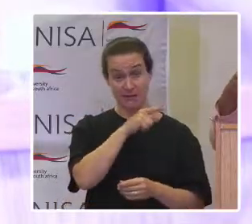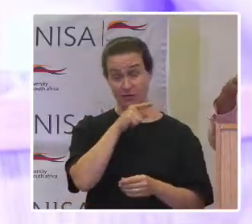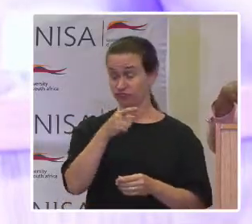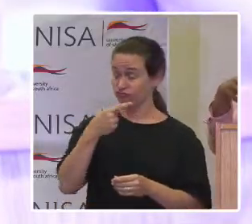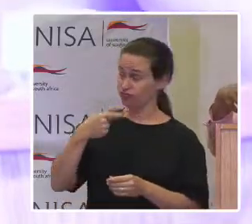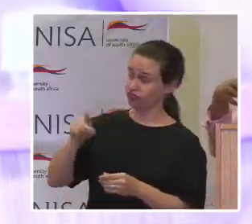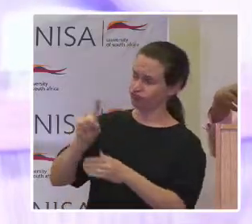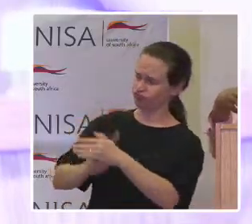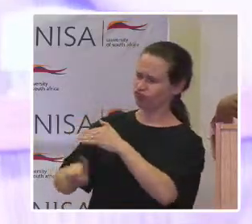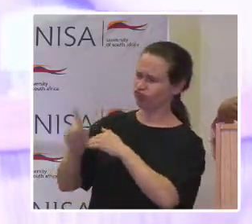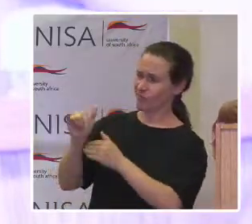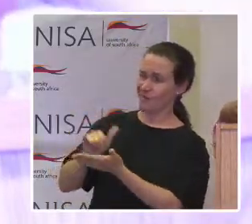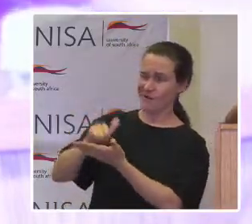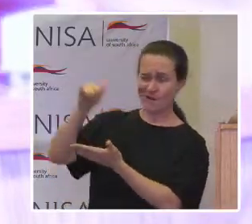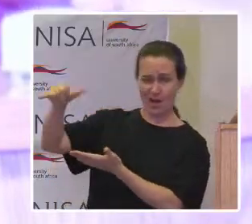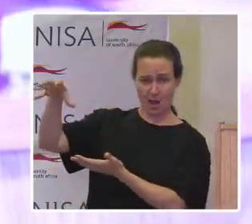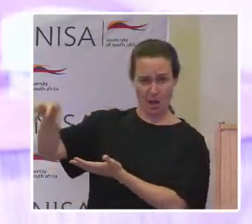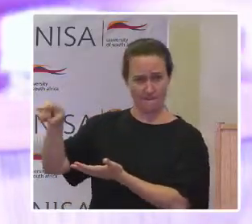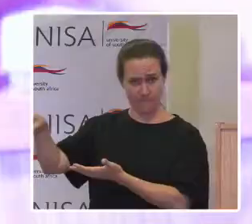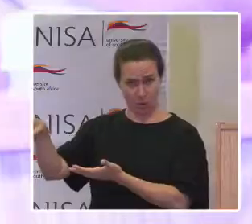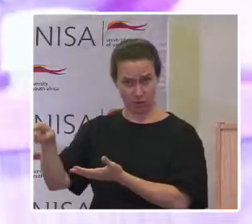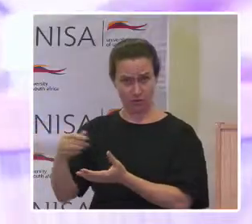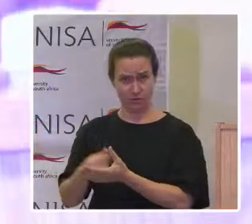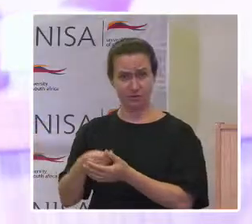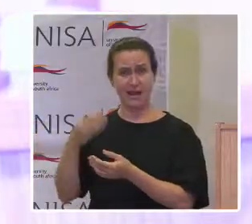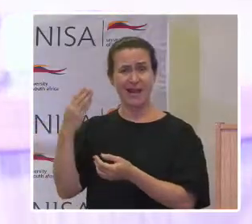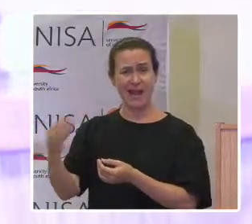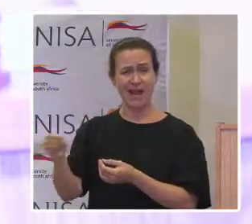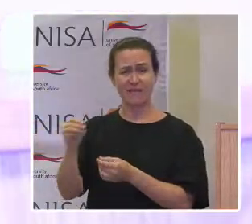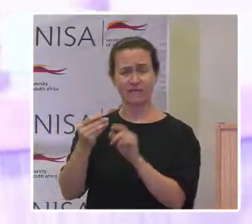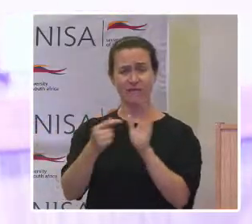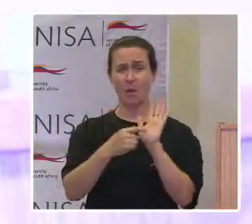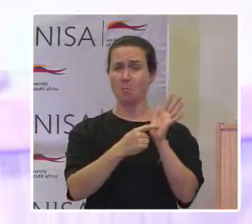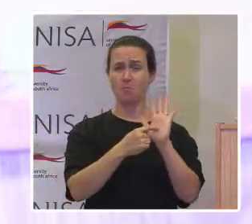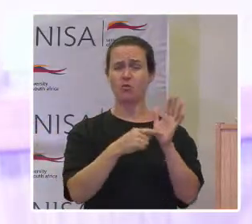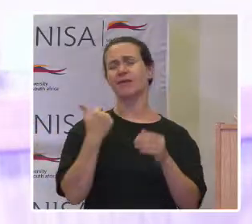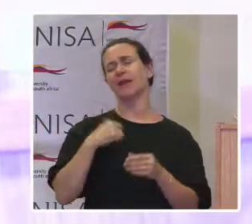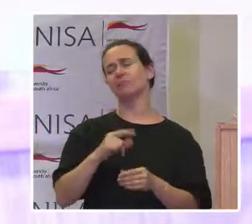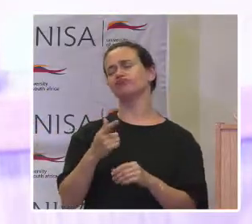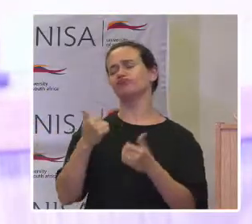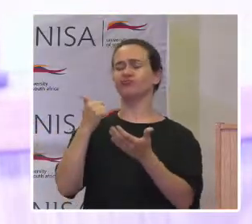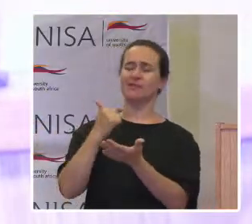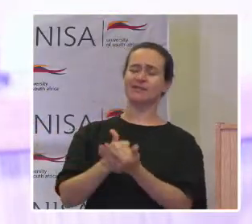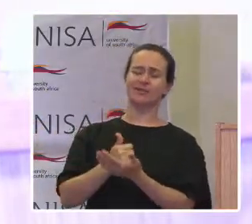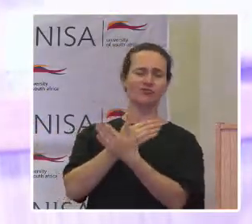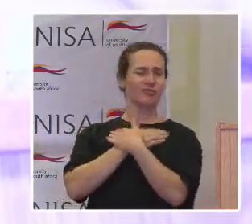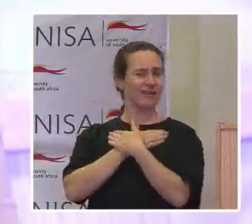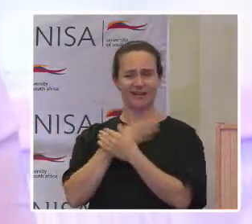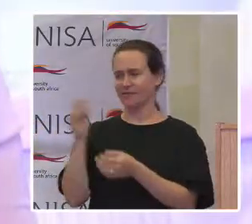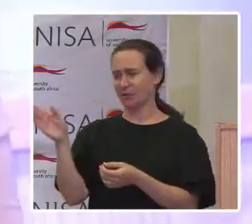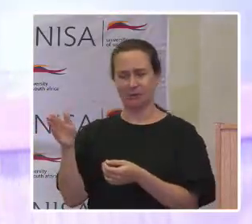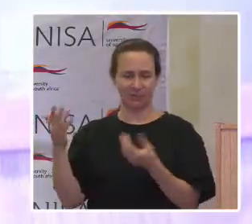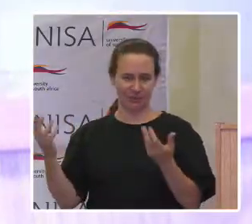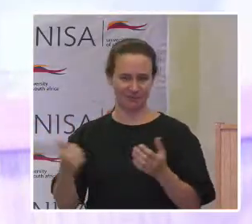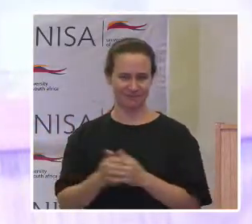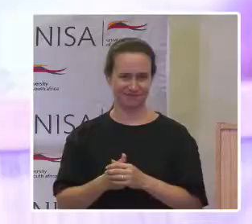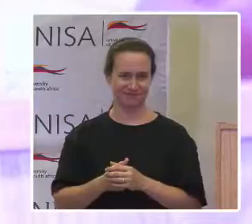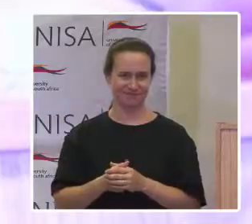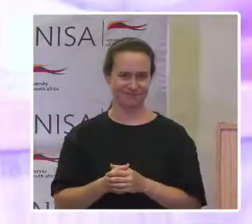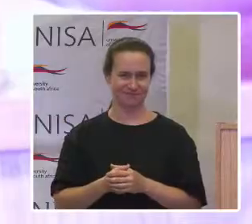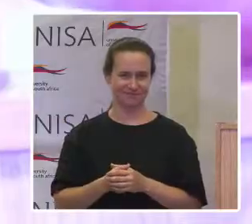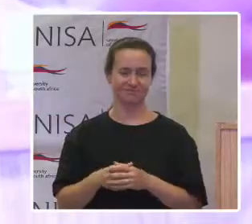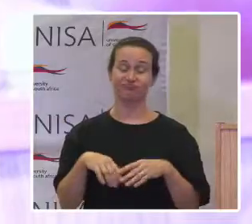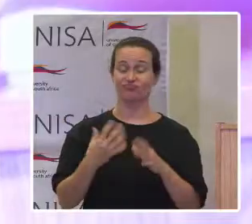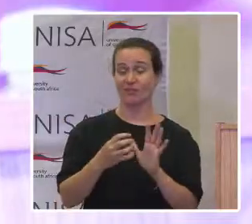airports, especially here in South Africa, you won't even find a cinema where you want to relax. Yeah, and if, for